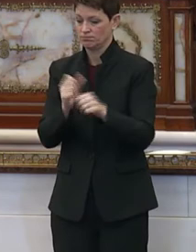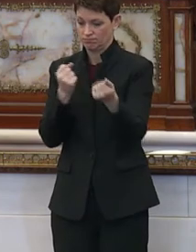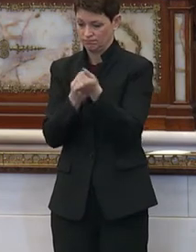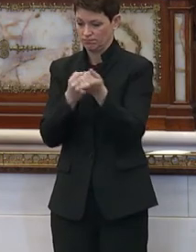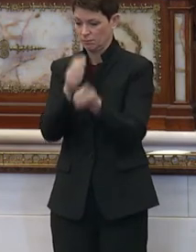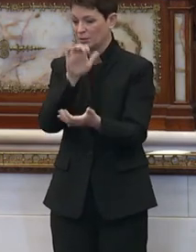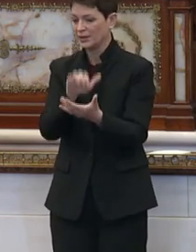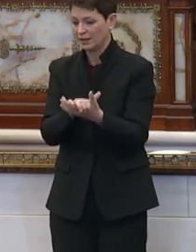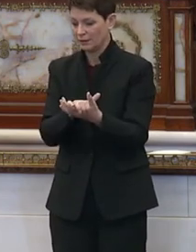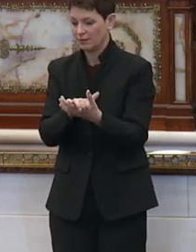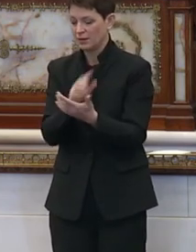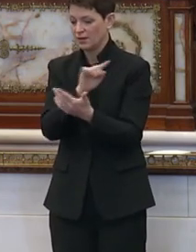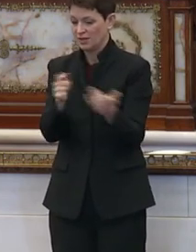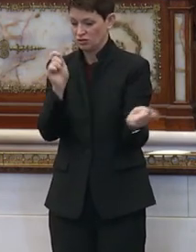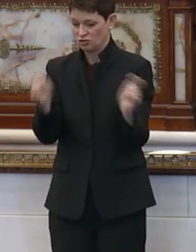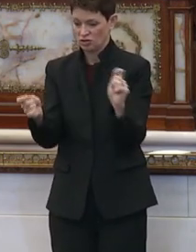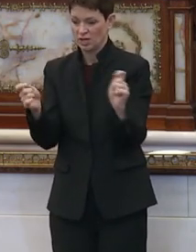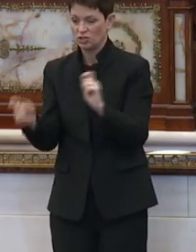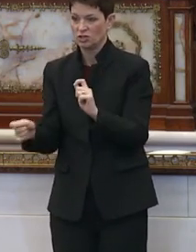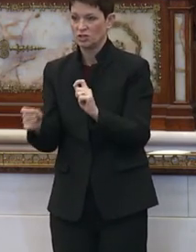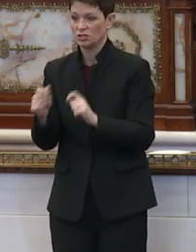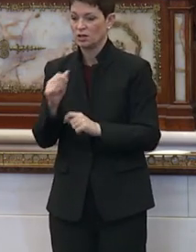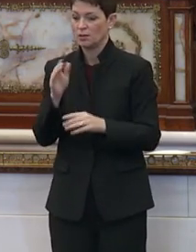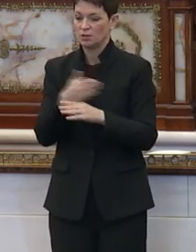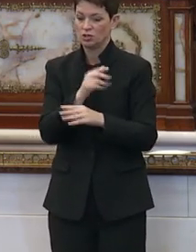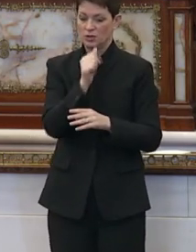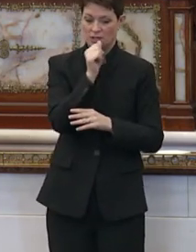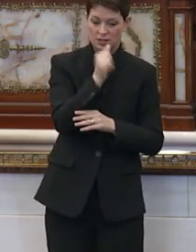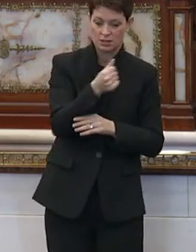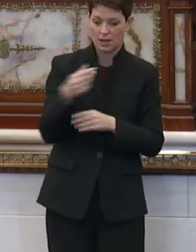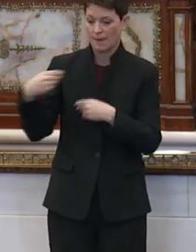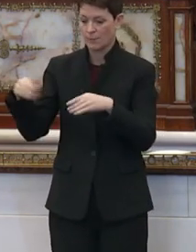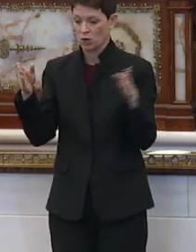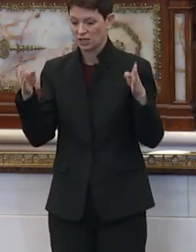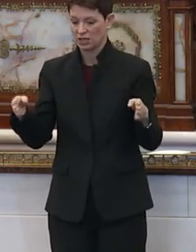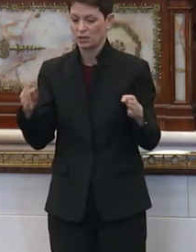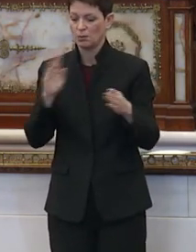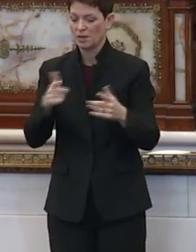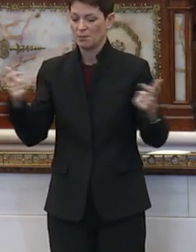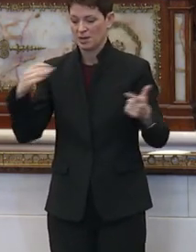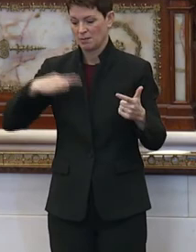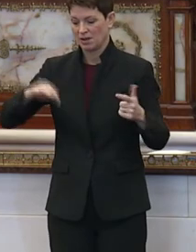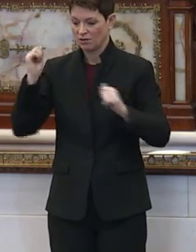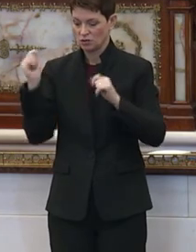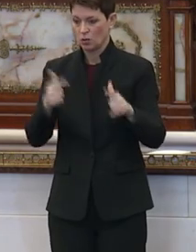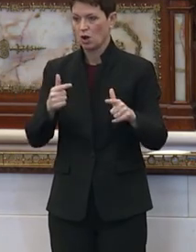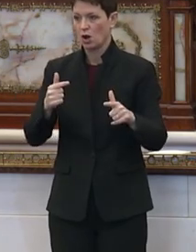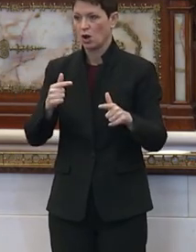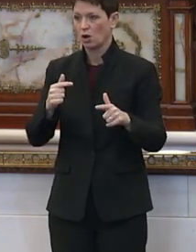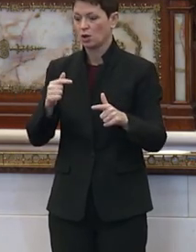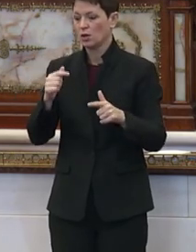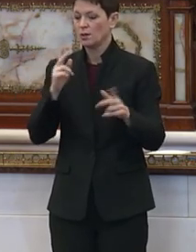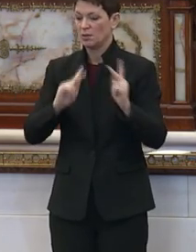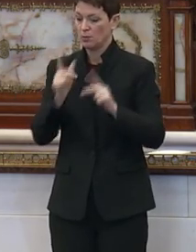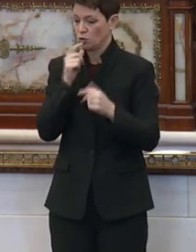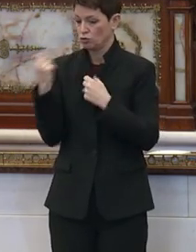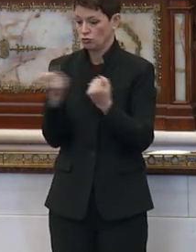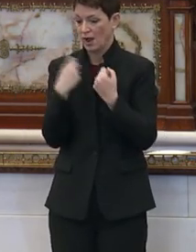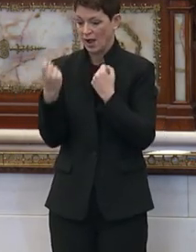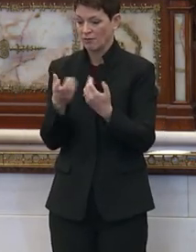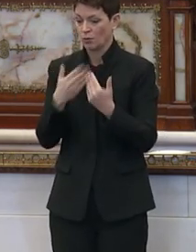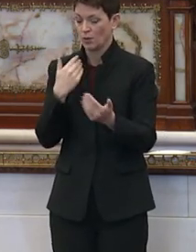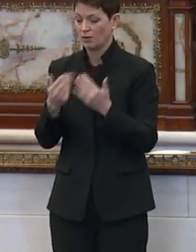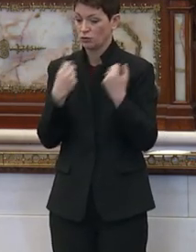I firmly believe that these changes to Chestnut and Market Streets will be an enormous benefit to all roadway users alike,